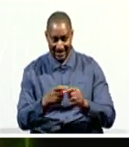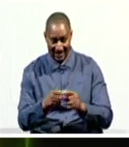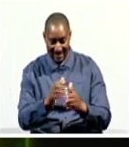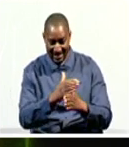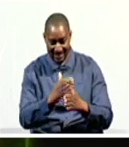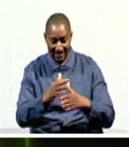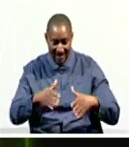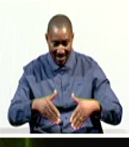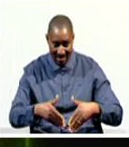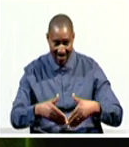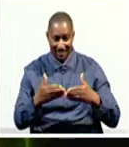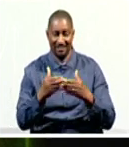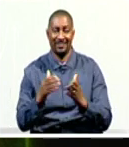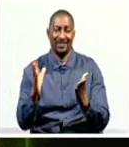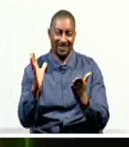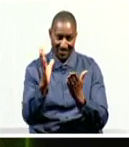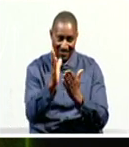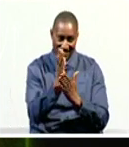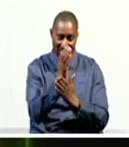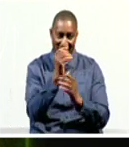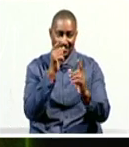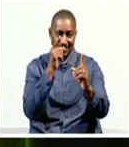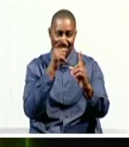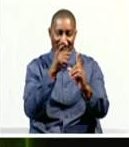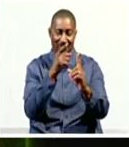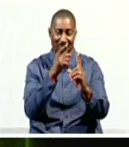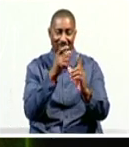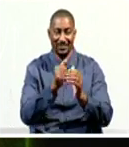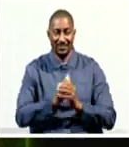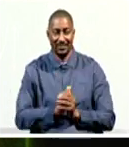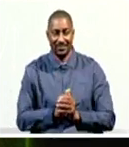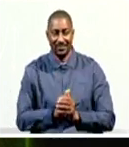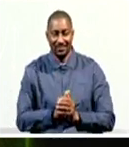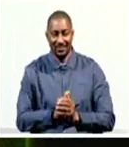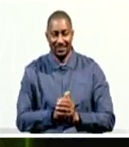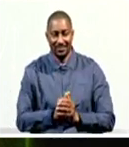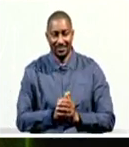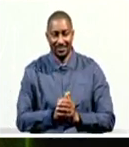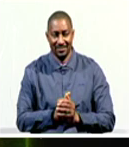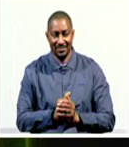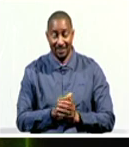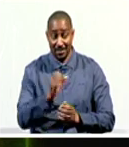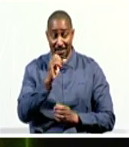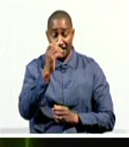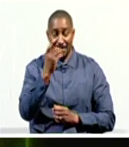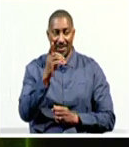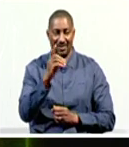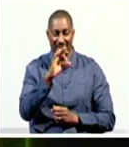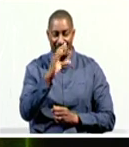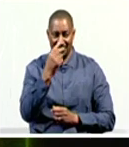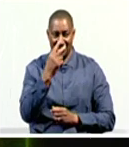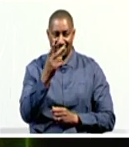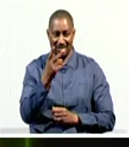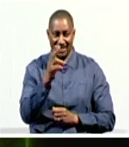achieve the goals that are listed within the document. But if we are looking at the HPP 1, what were some of